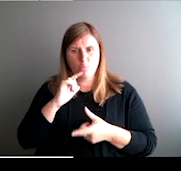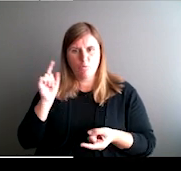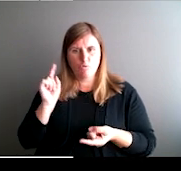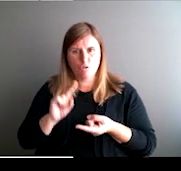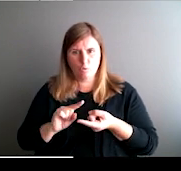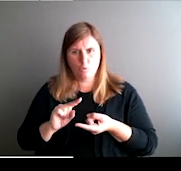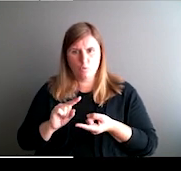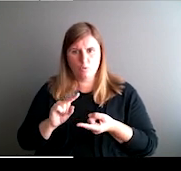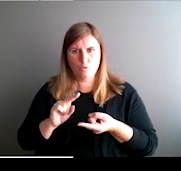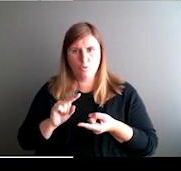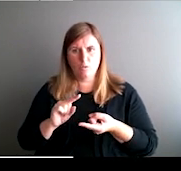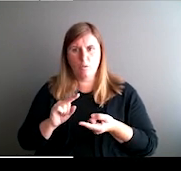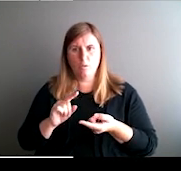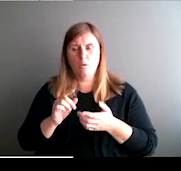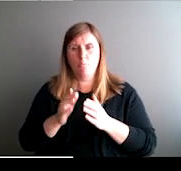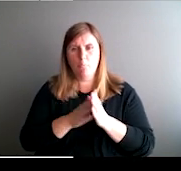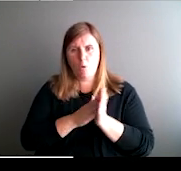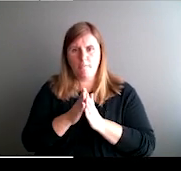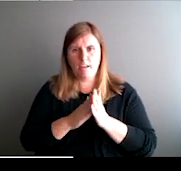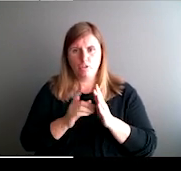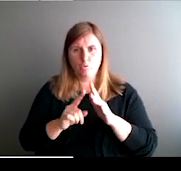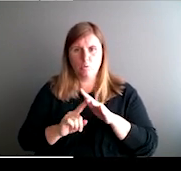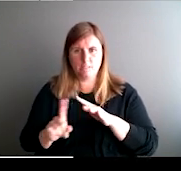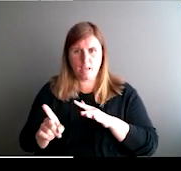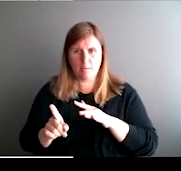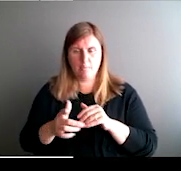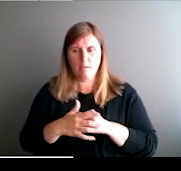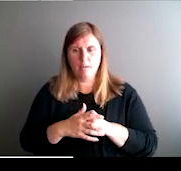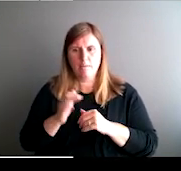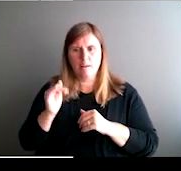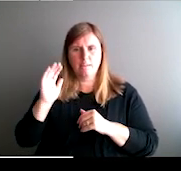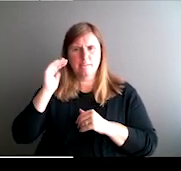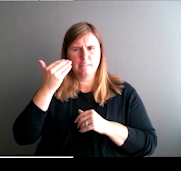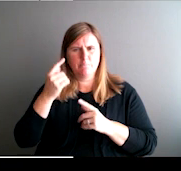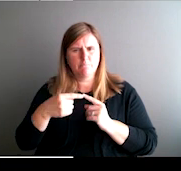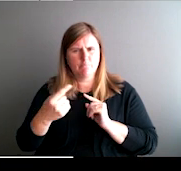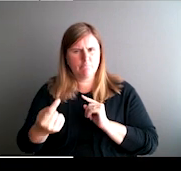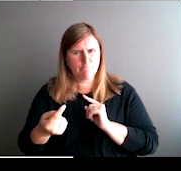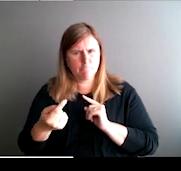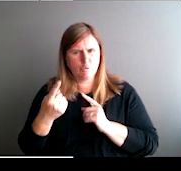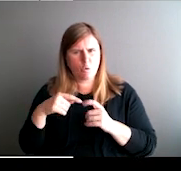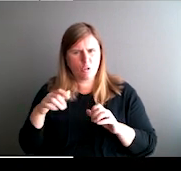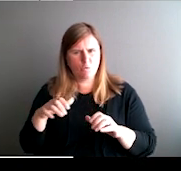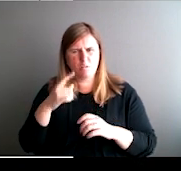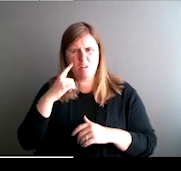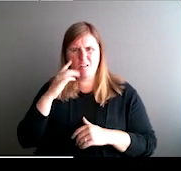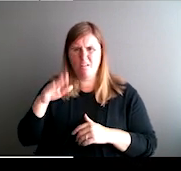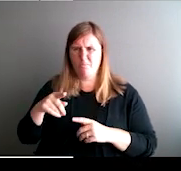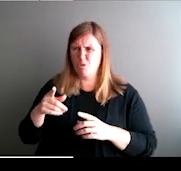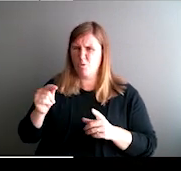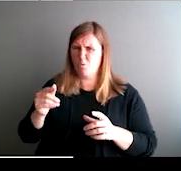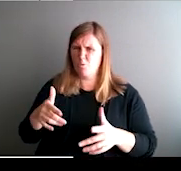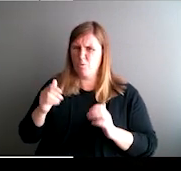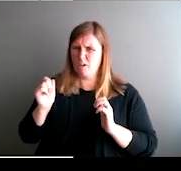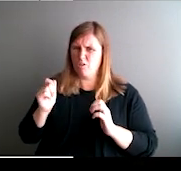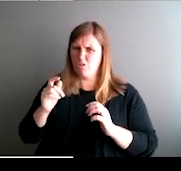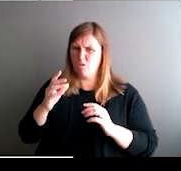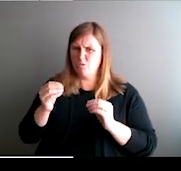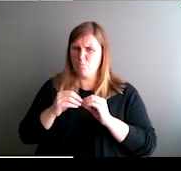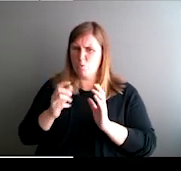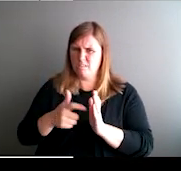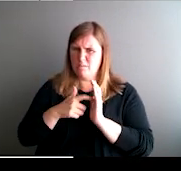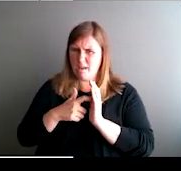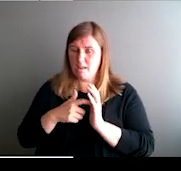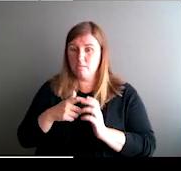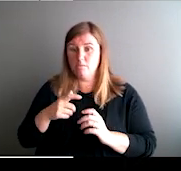reduce motivation to escape. And that can seem a little counterintuitive because people are thinking, well, but you're going quicker and there's more demands.